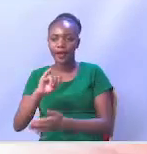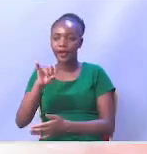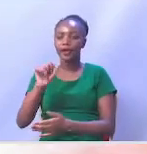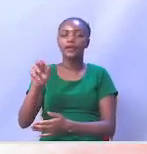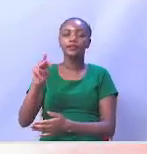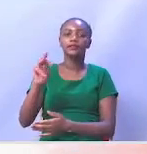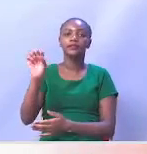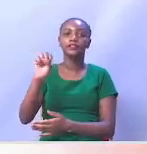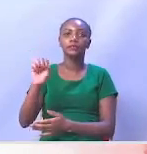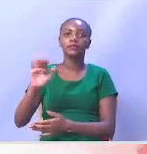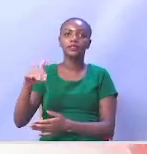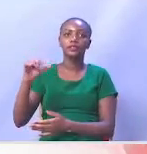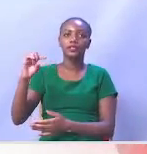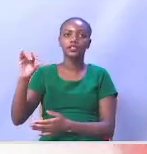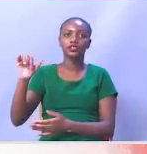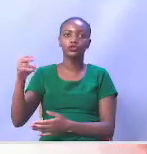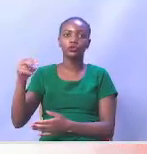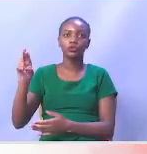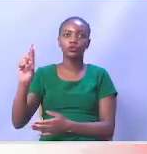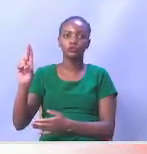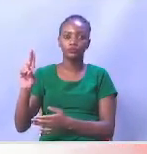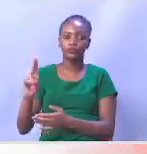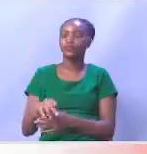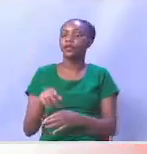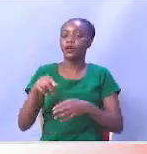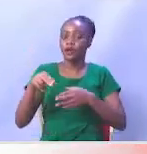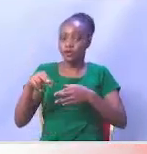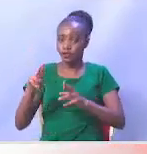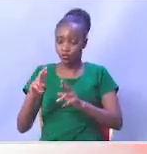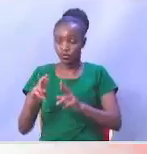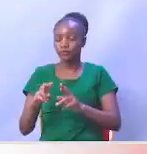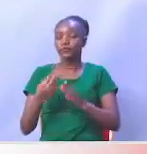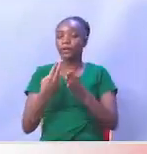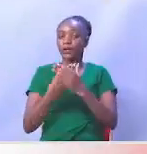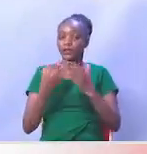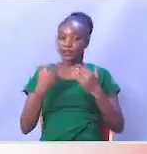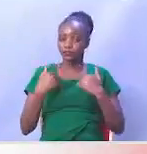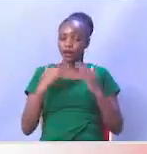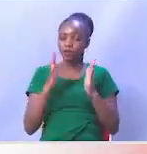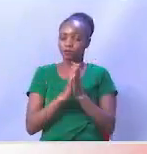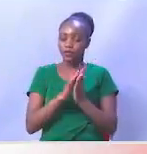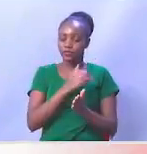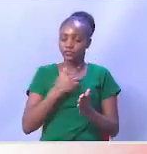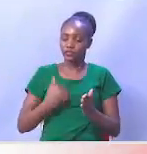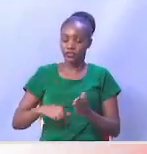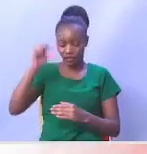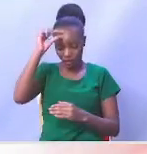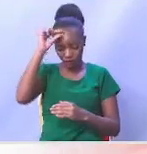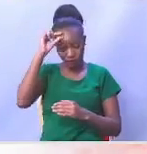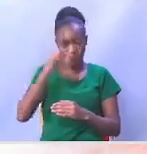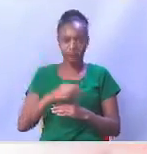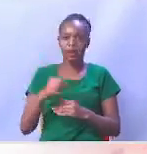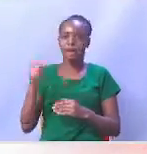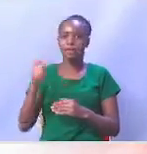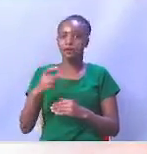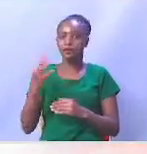being constructed under public-private partnership with the Chinese government, is expected to be completed in March